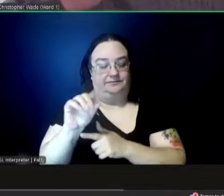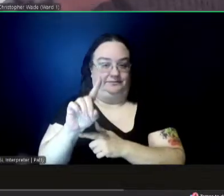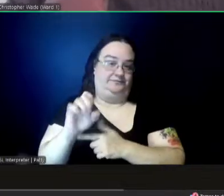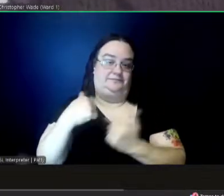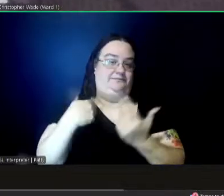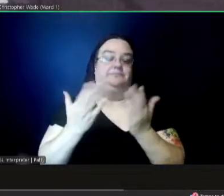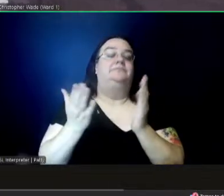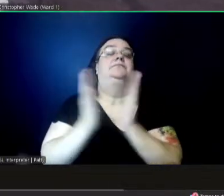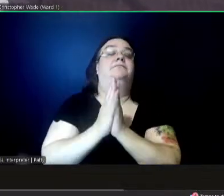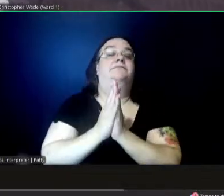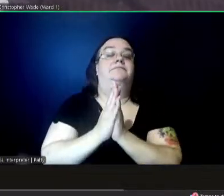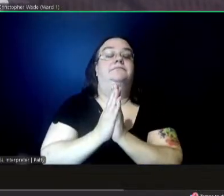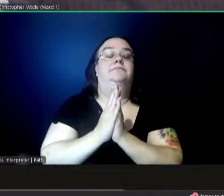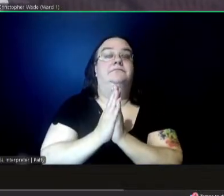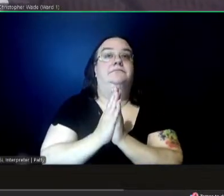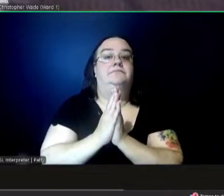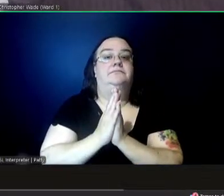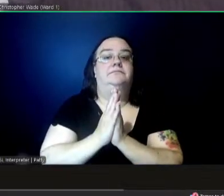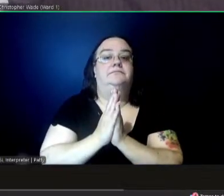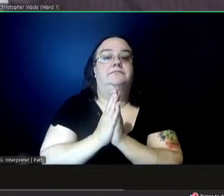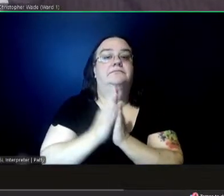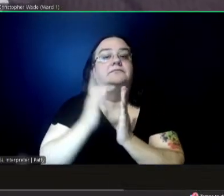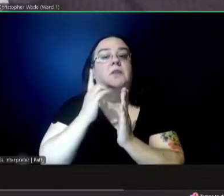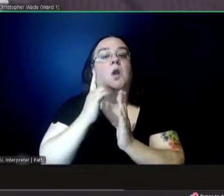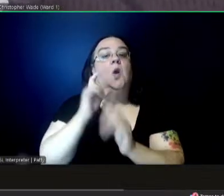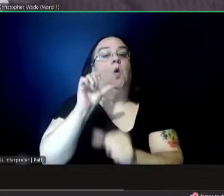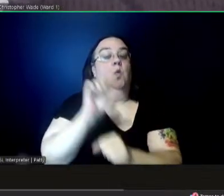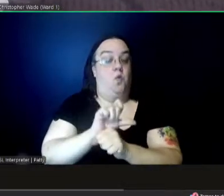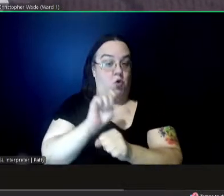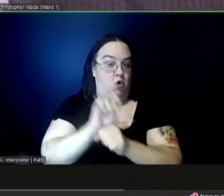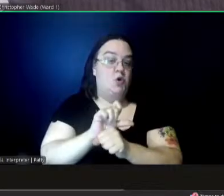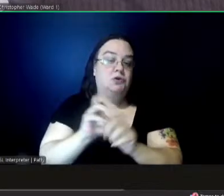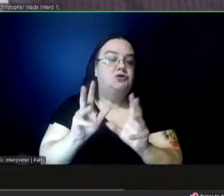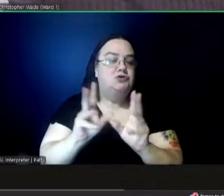asking for a work session aspect.